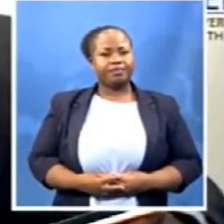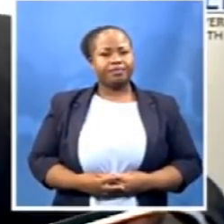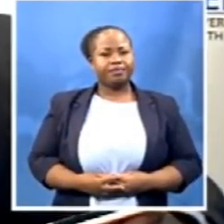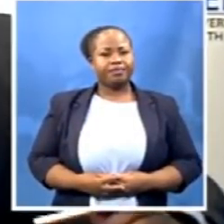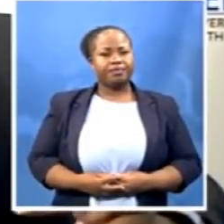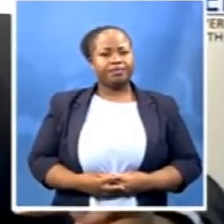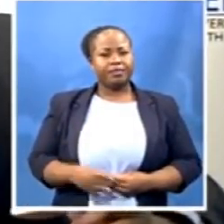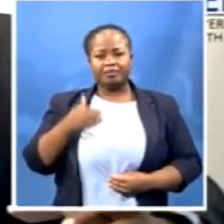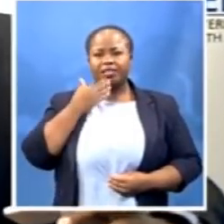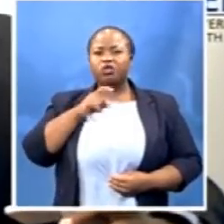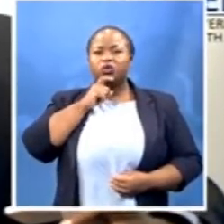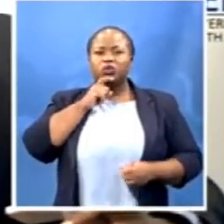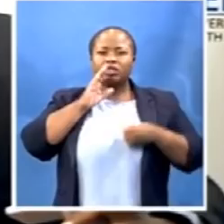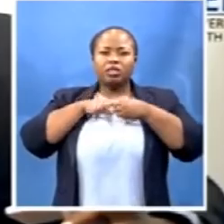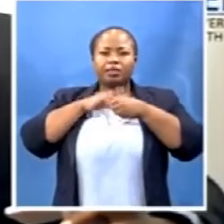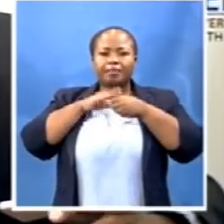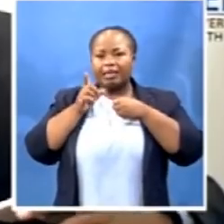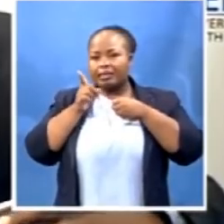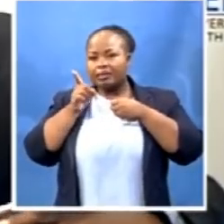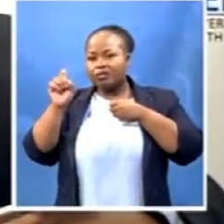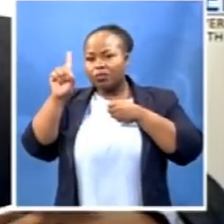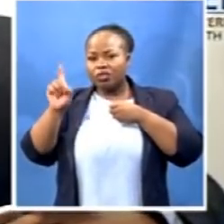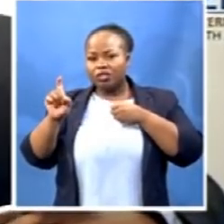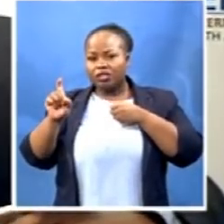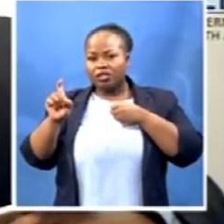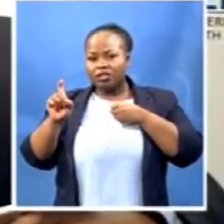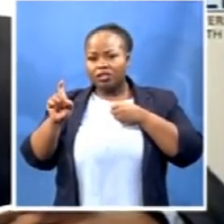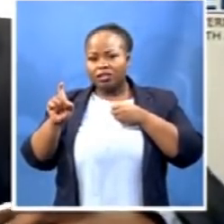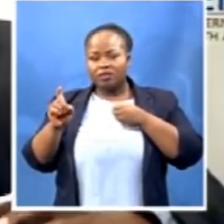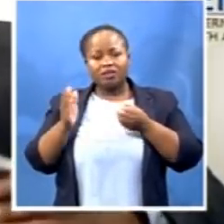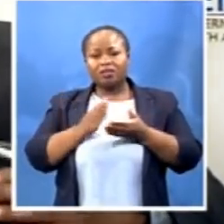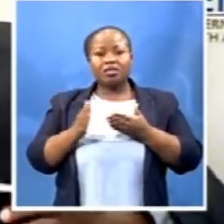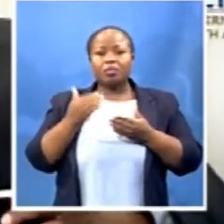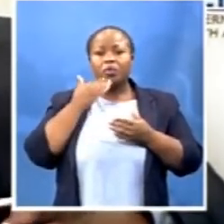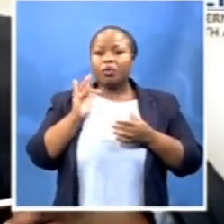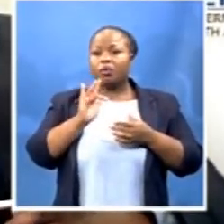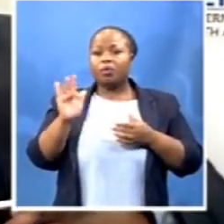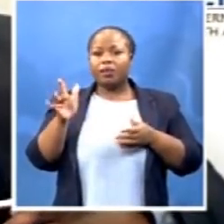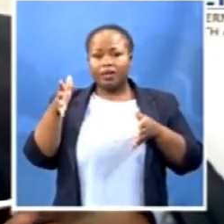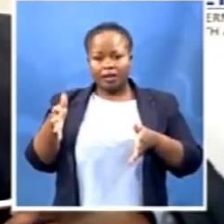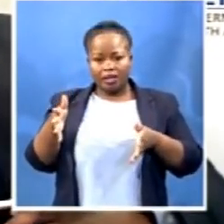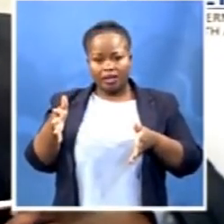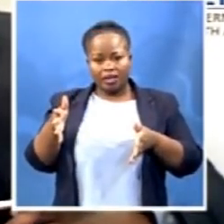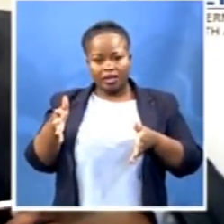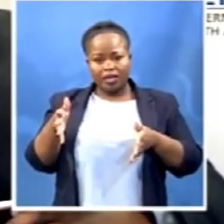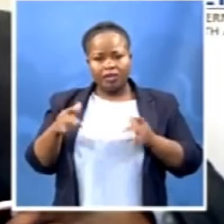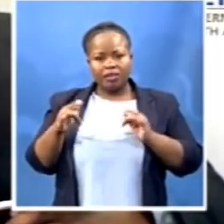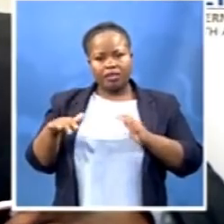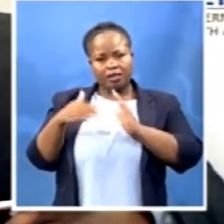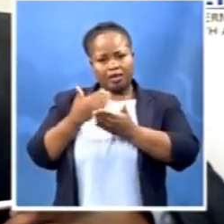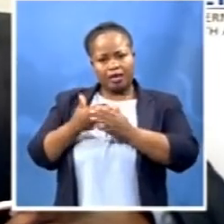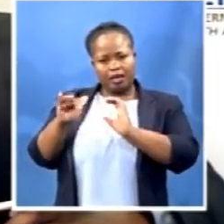questions. Those who are not here, we have requested them to send the questions via WhatsApp. Yeah.